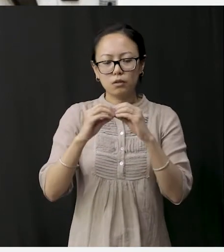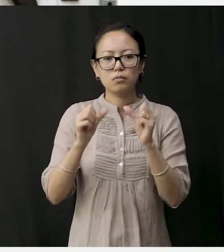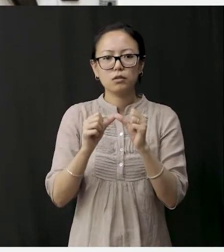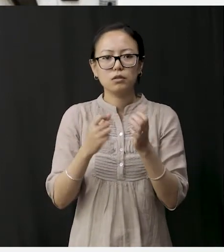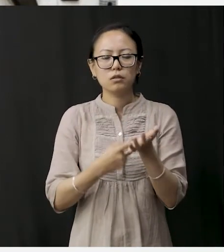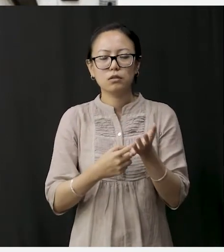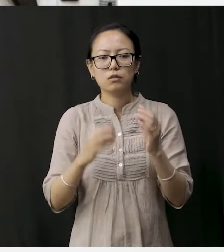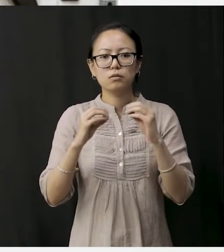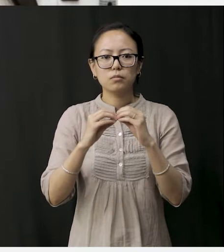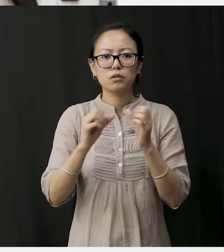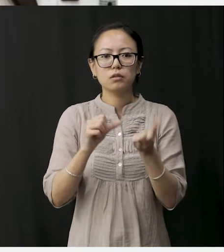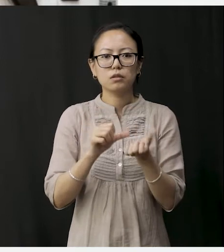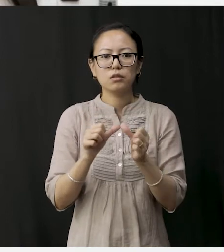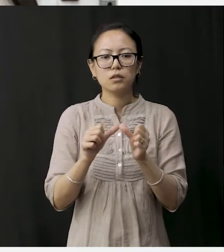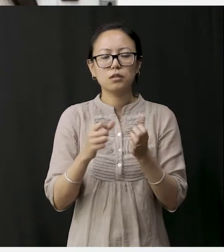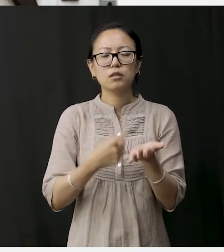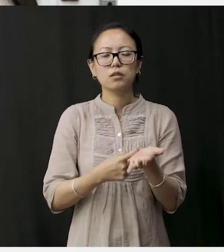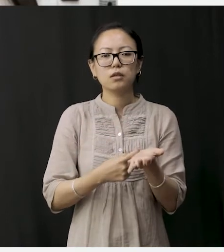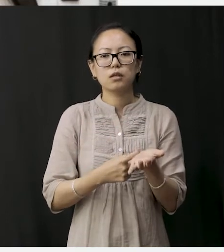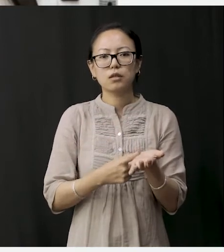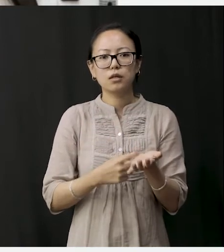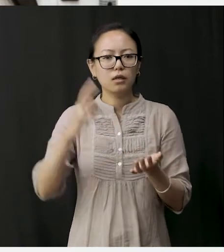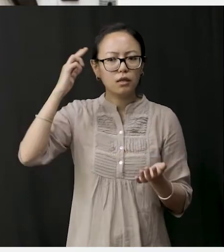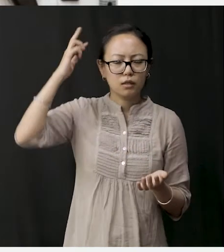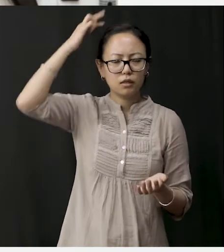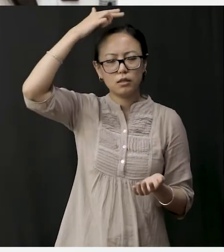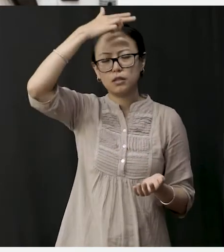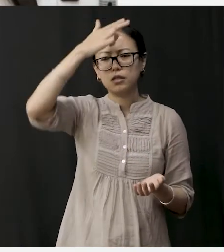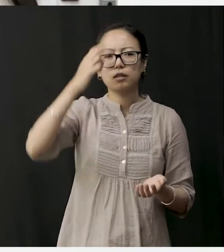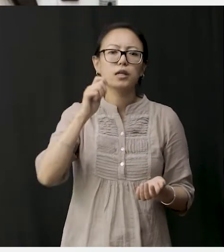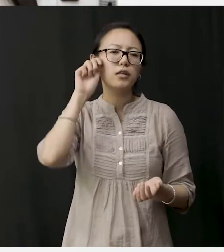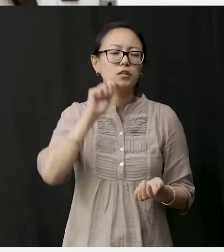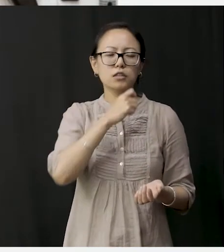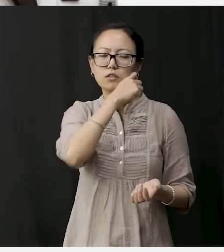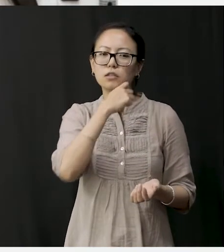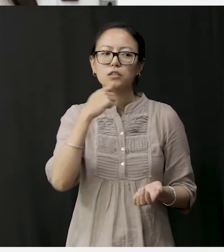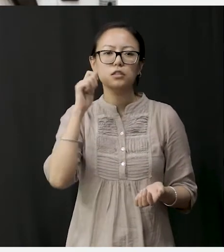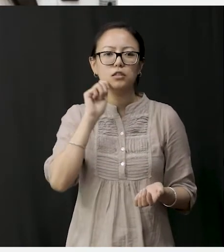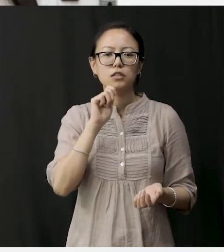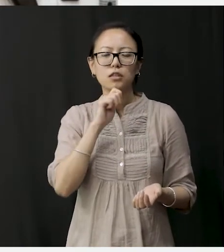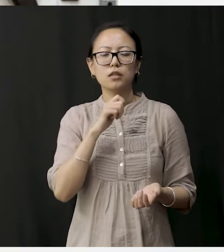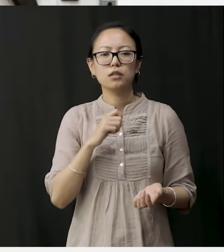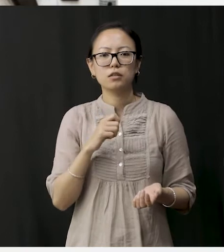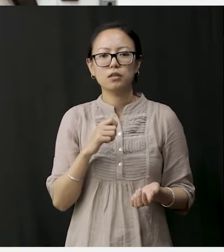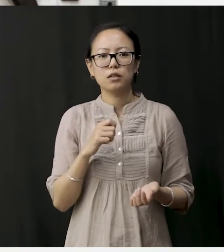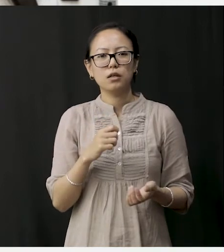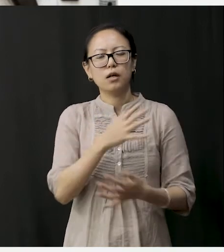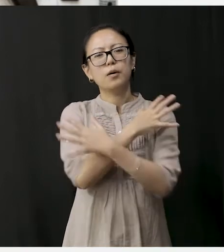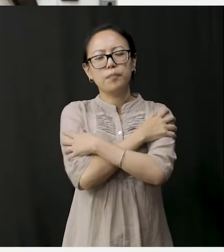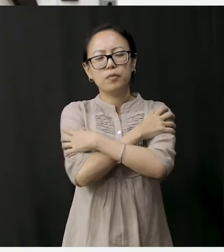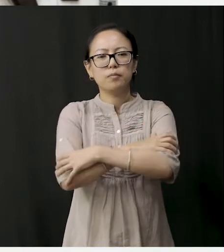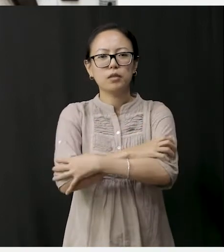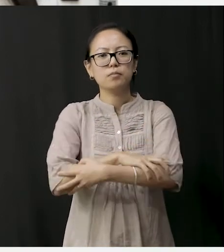to parlor, but boys, they go to barber for cutting their hair, shaving, or even for